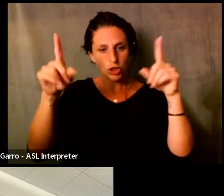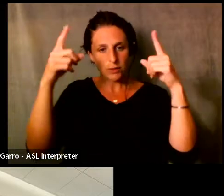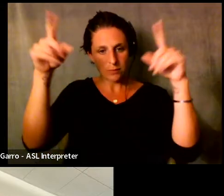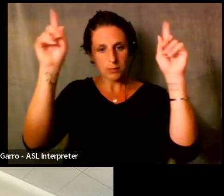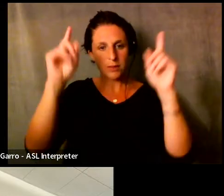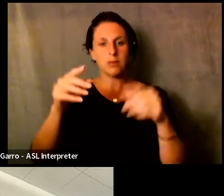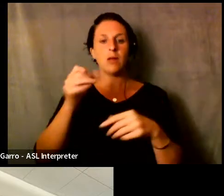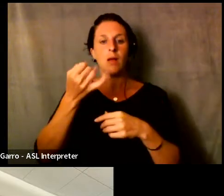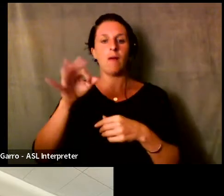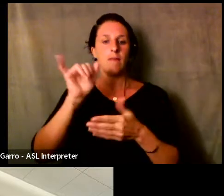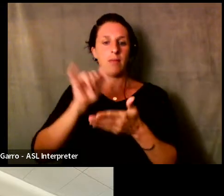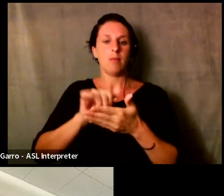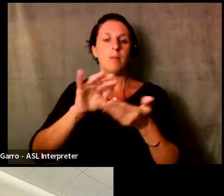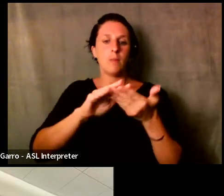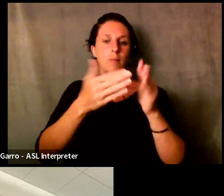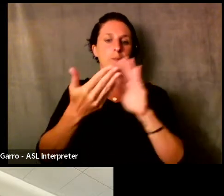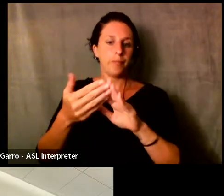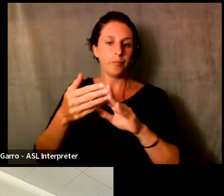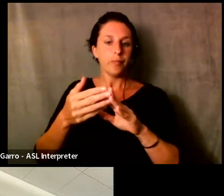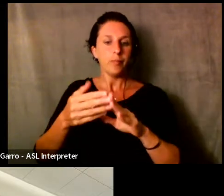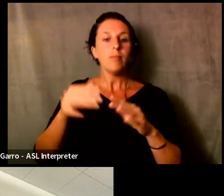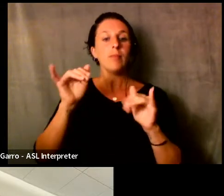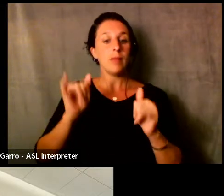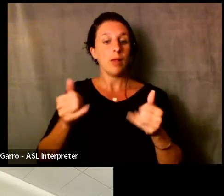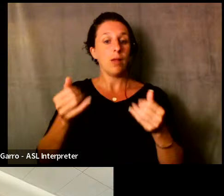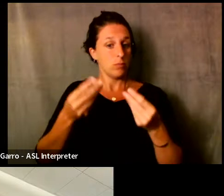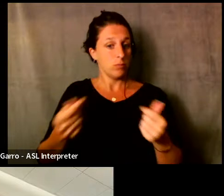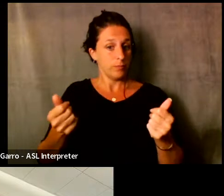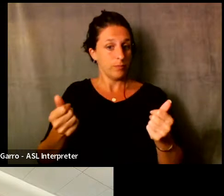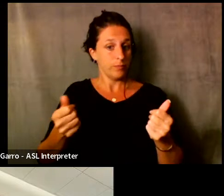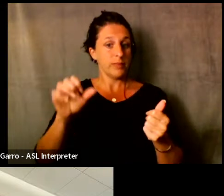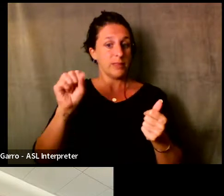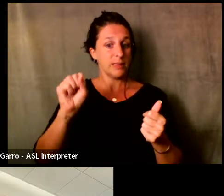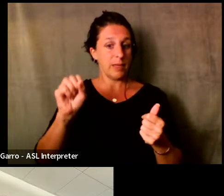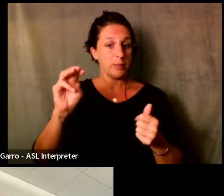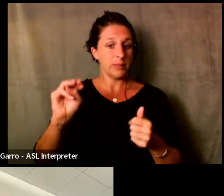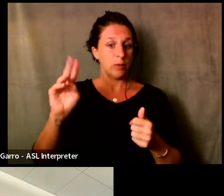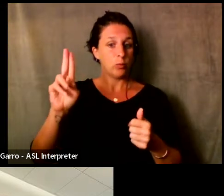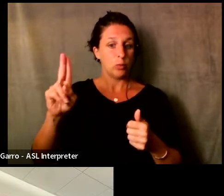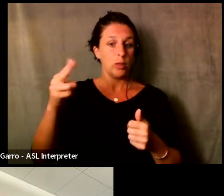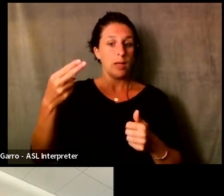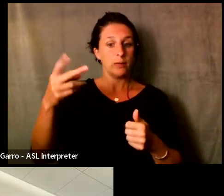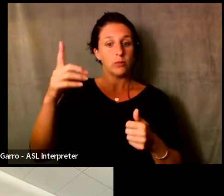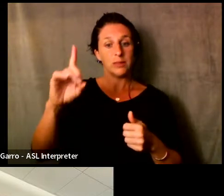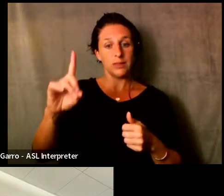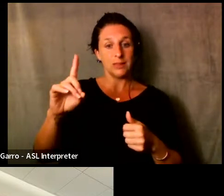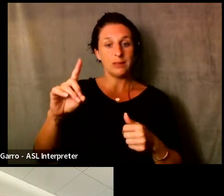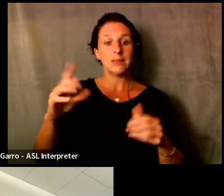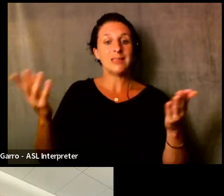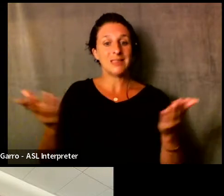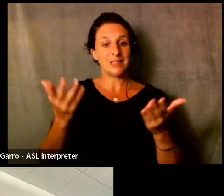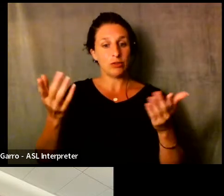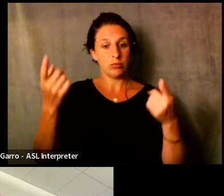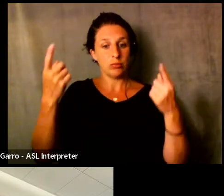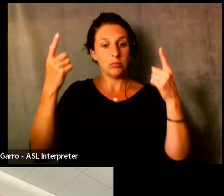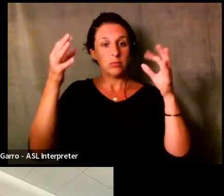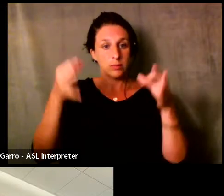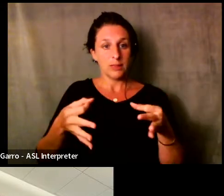community. Now, therefore, be it resolved, the San Mateo Union High School District does hereby declare